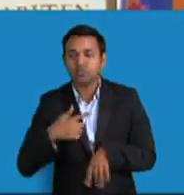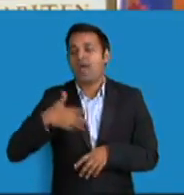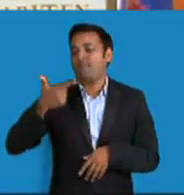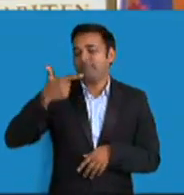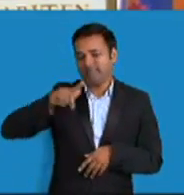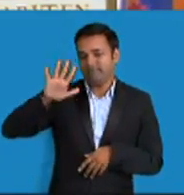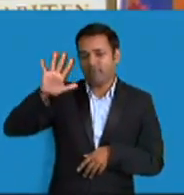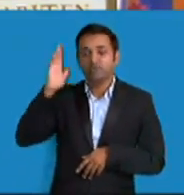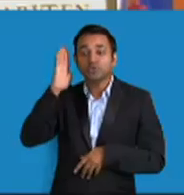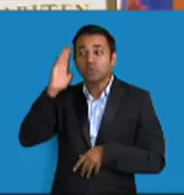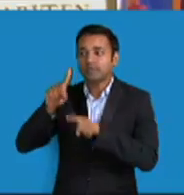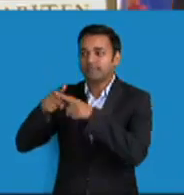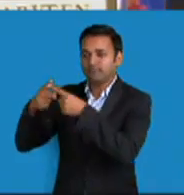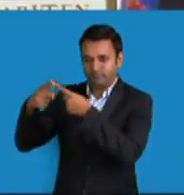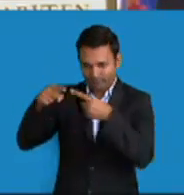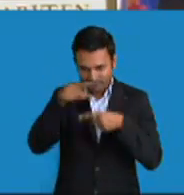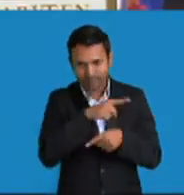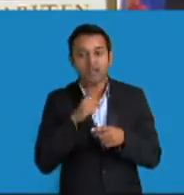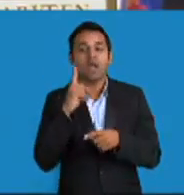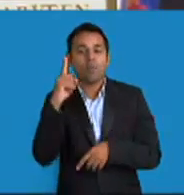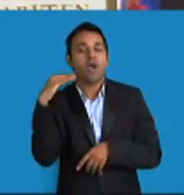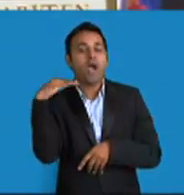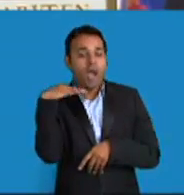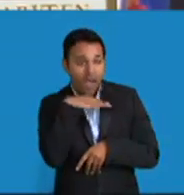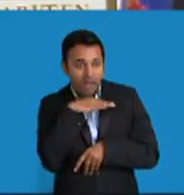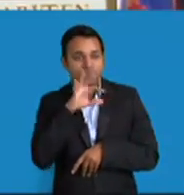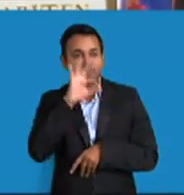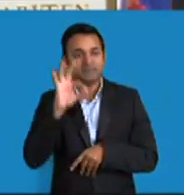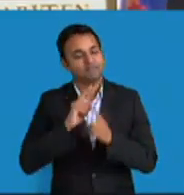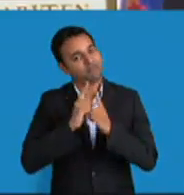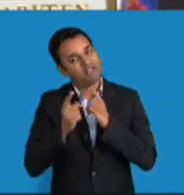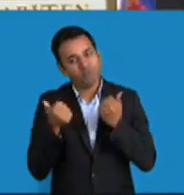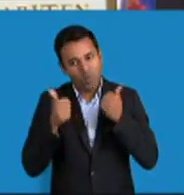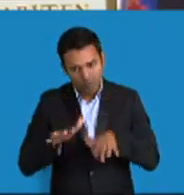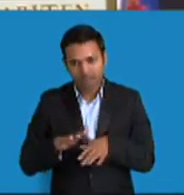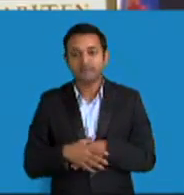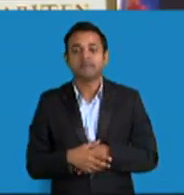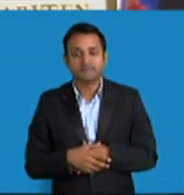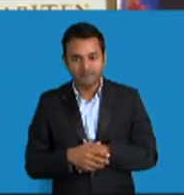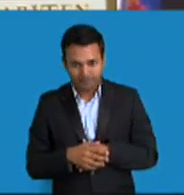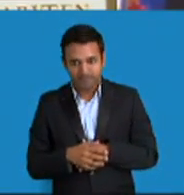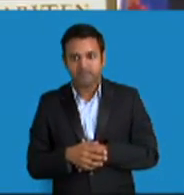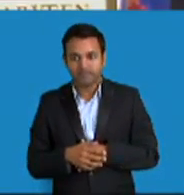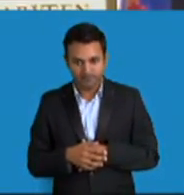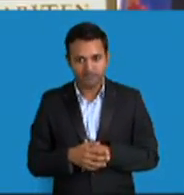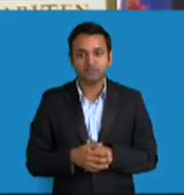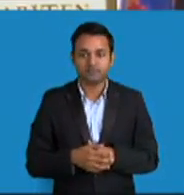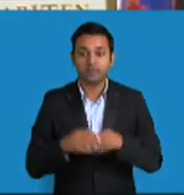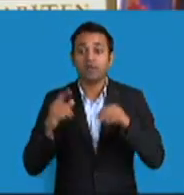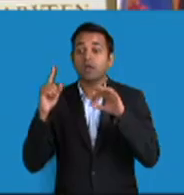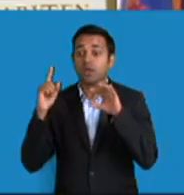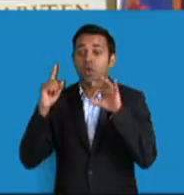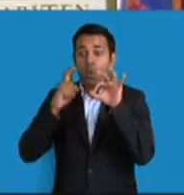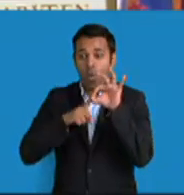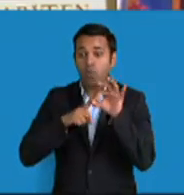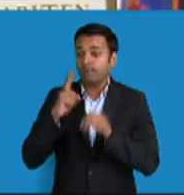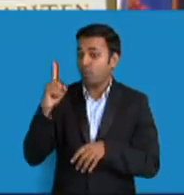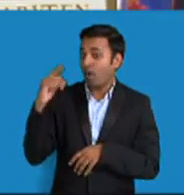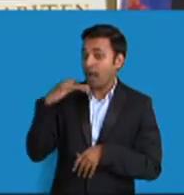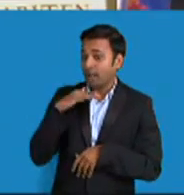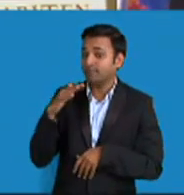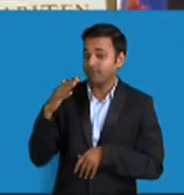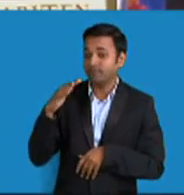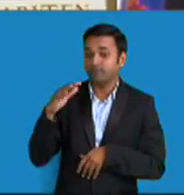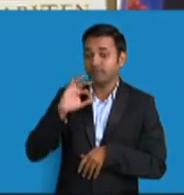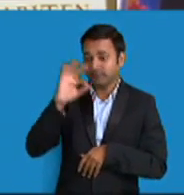will record at the point in time when we said that let's target 100% pass rate, there were people who were